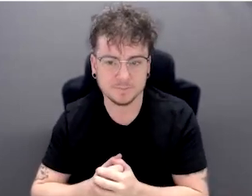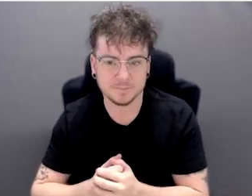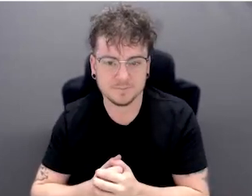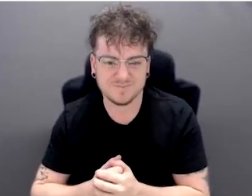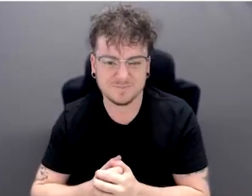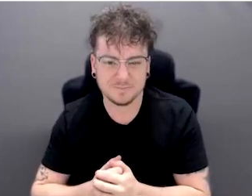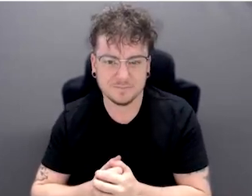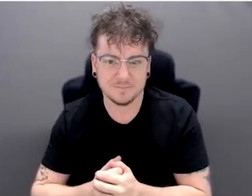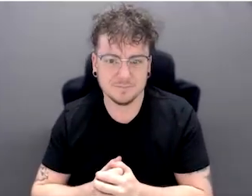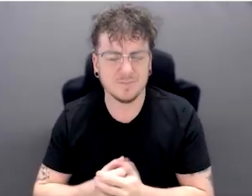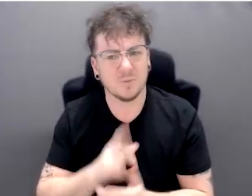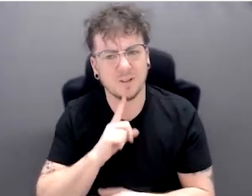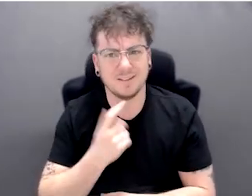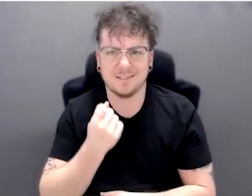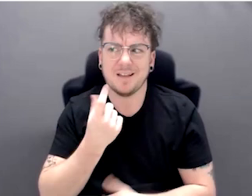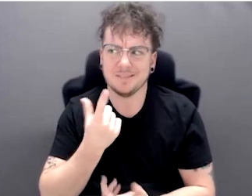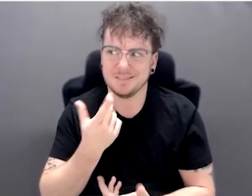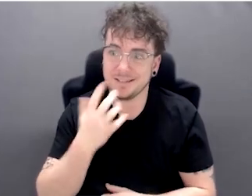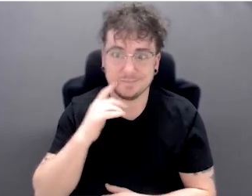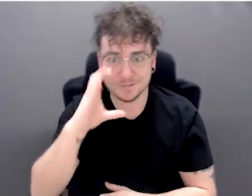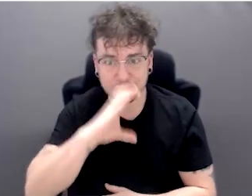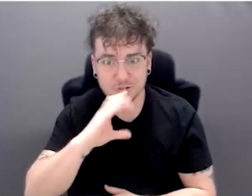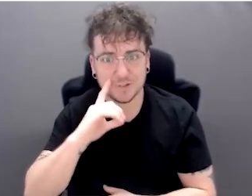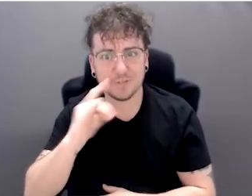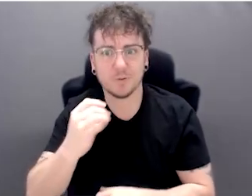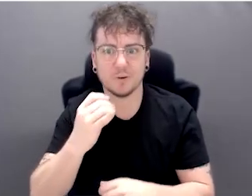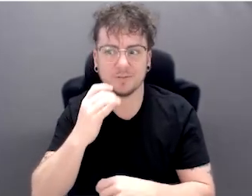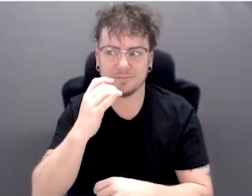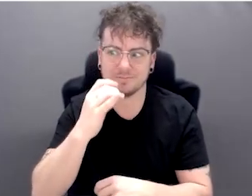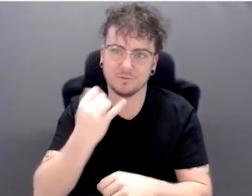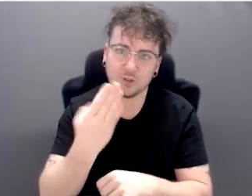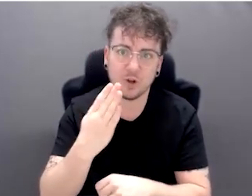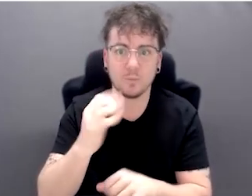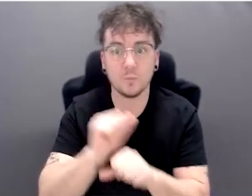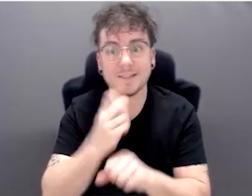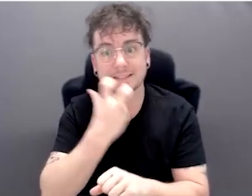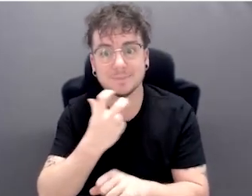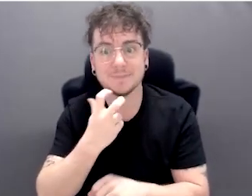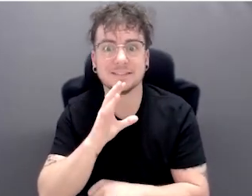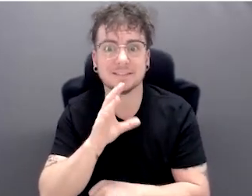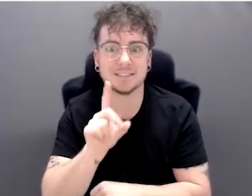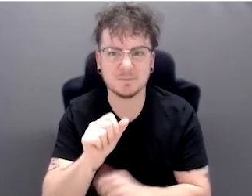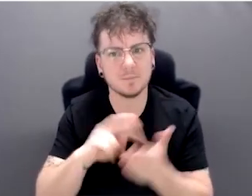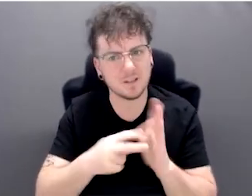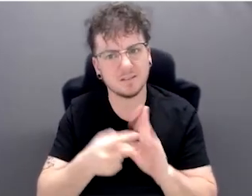Understandably, job searching with a speech disability is accompanied with emotional and mental health tolls.